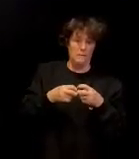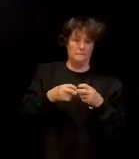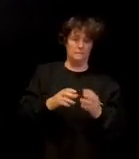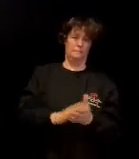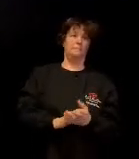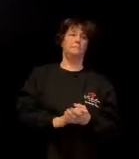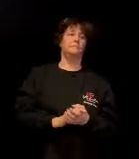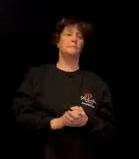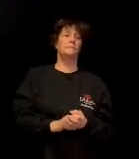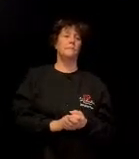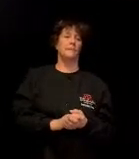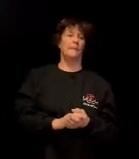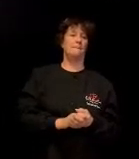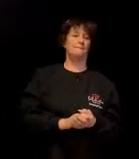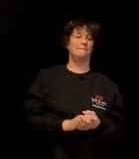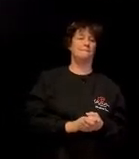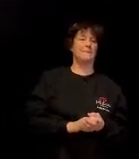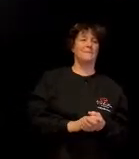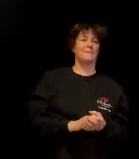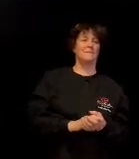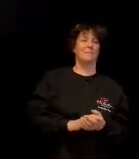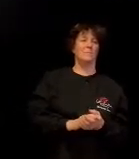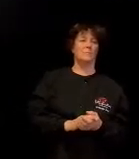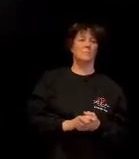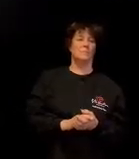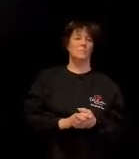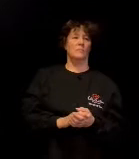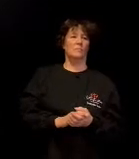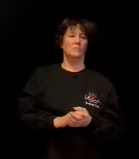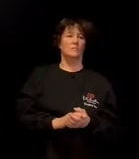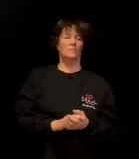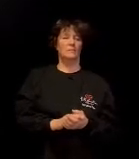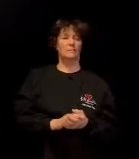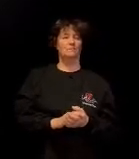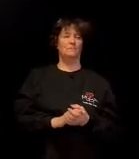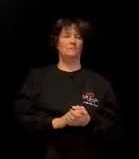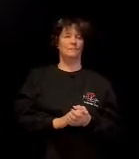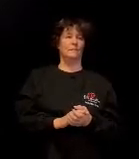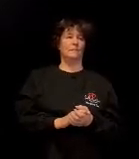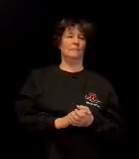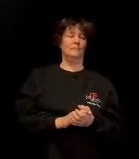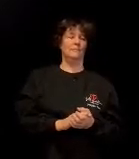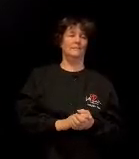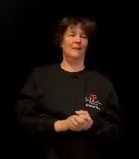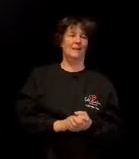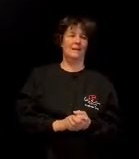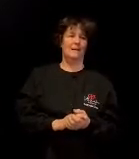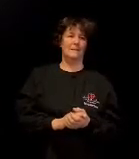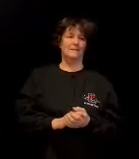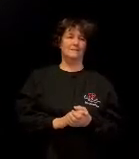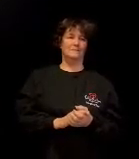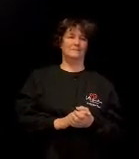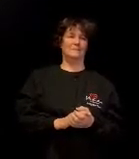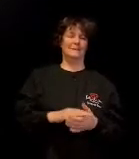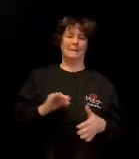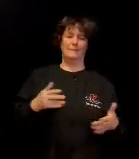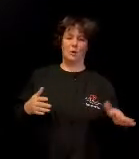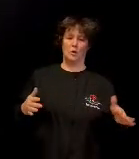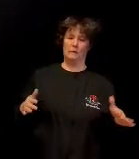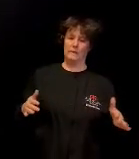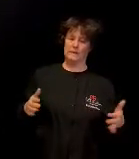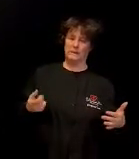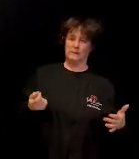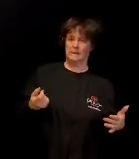right now. It has a lot to do with the tacos that I had, the salty tacos, and being nervous. Amen.